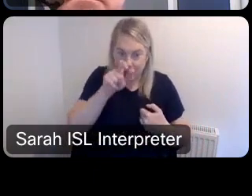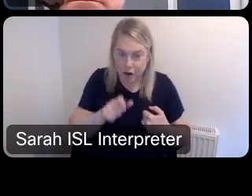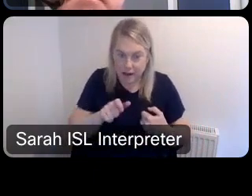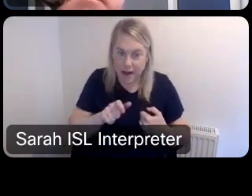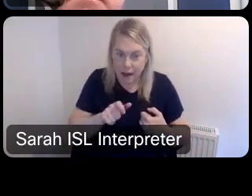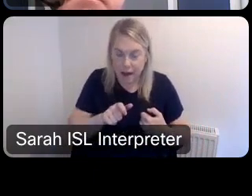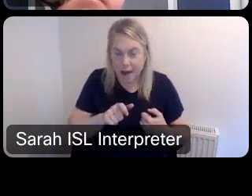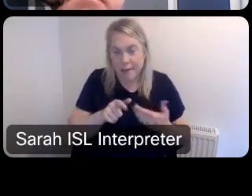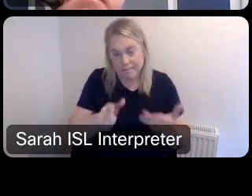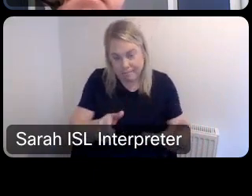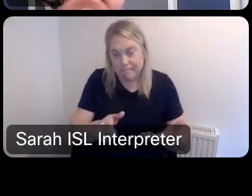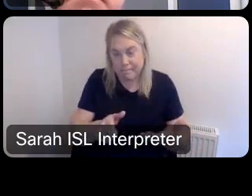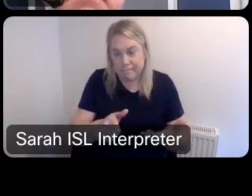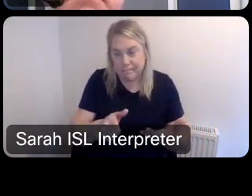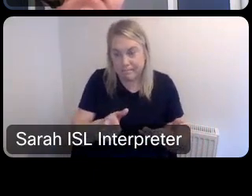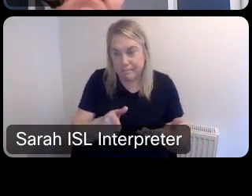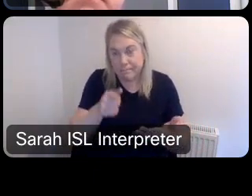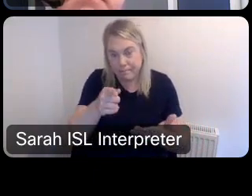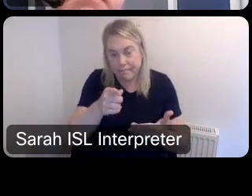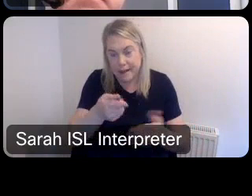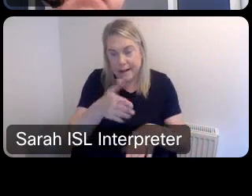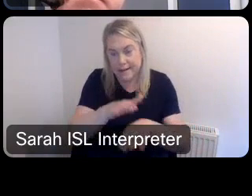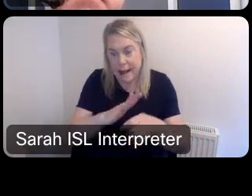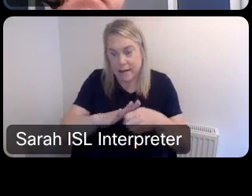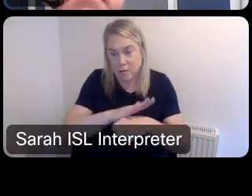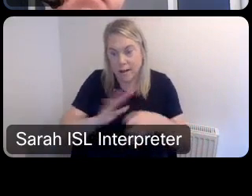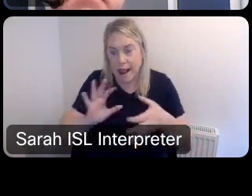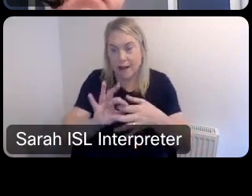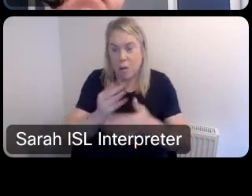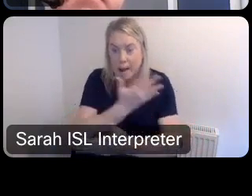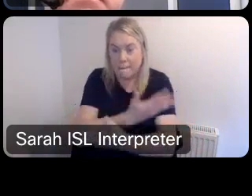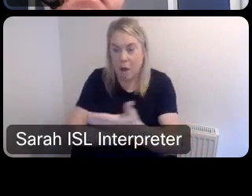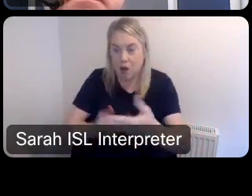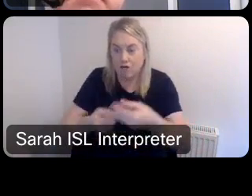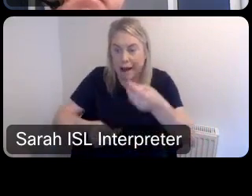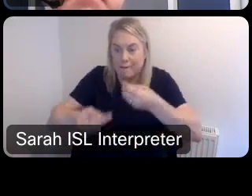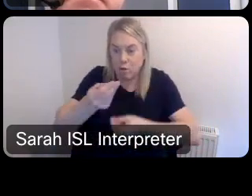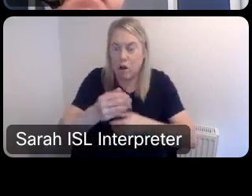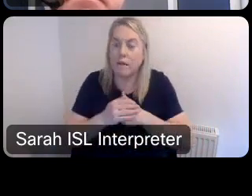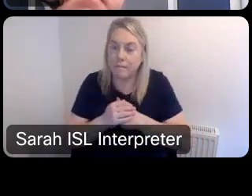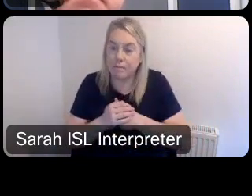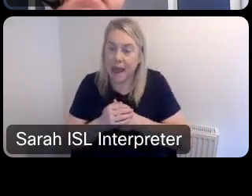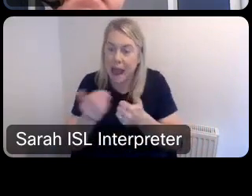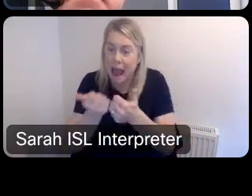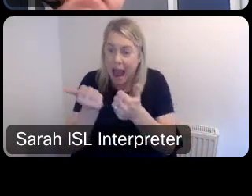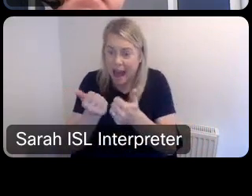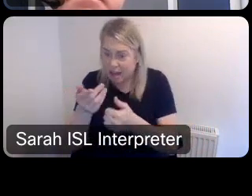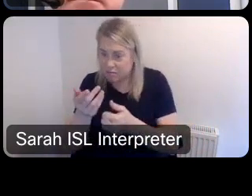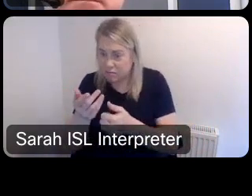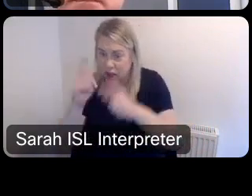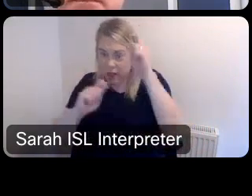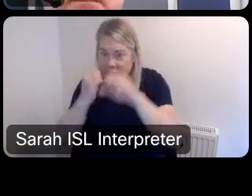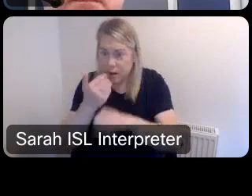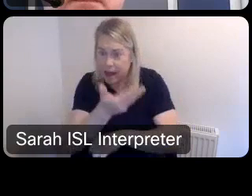associated with the death, and here was related to the blood transfusion. For you as a clinician, any thoughts on that notifiable